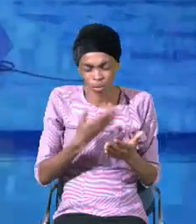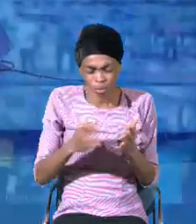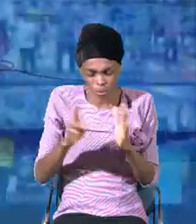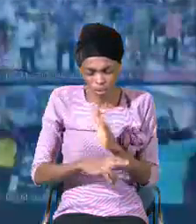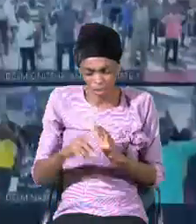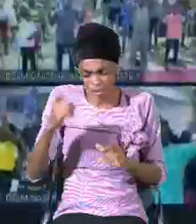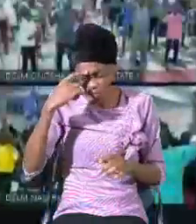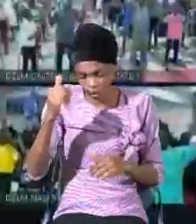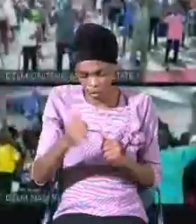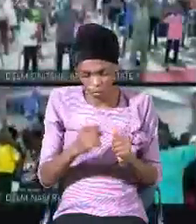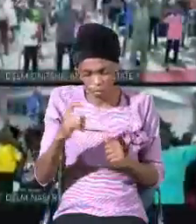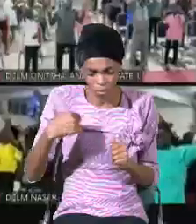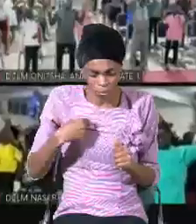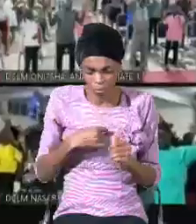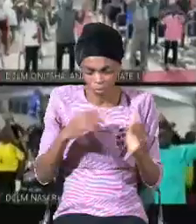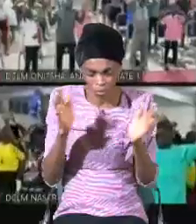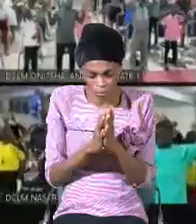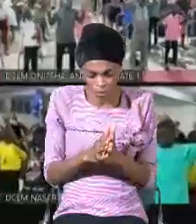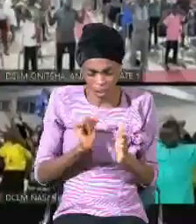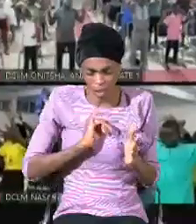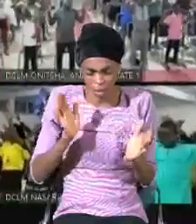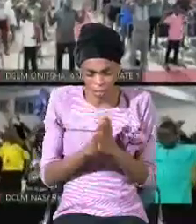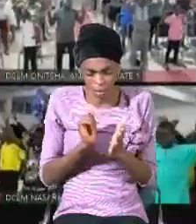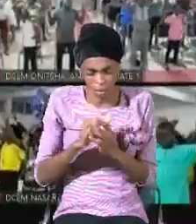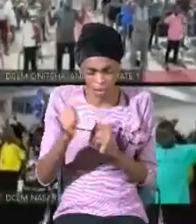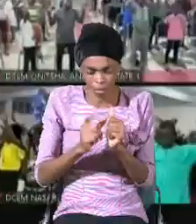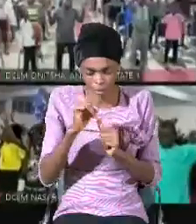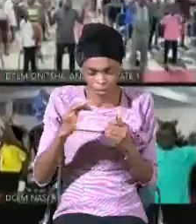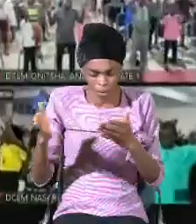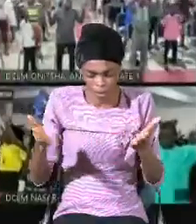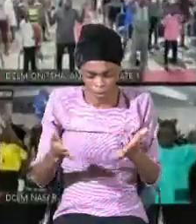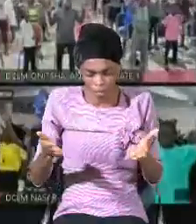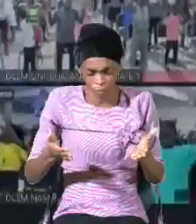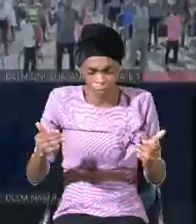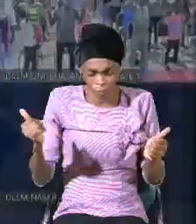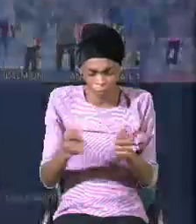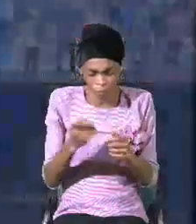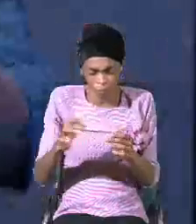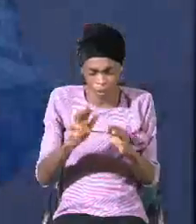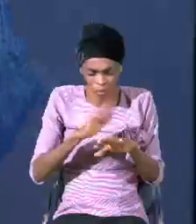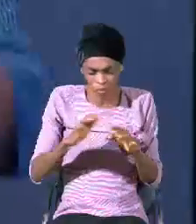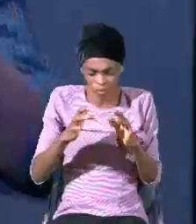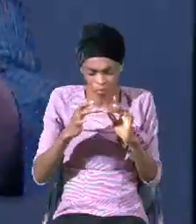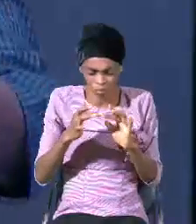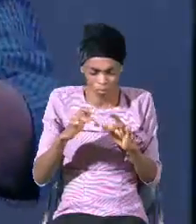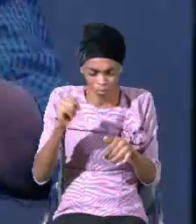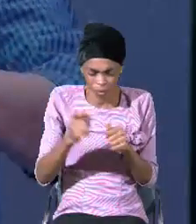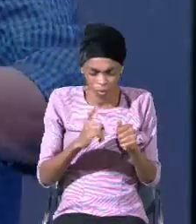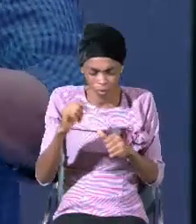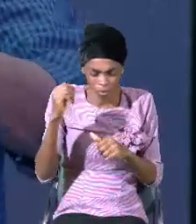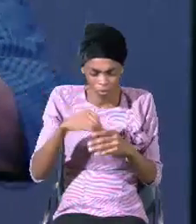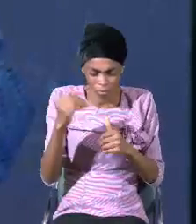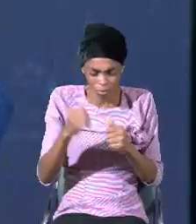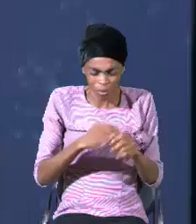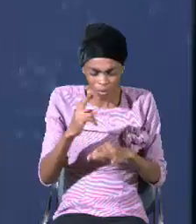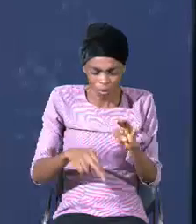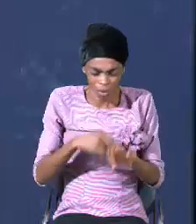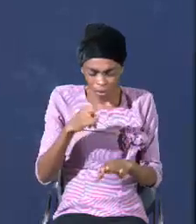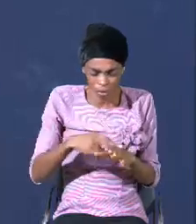everyone. I bring everyone here, everyone online, everyone in every nation,